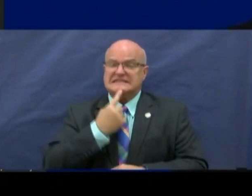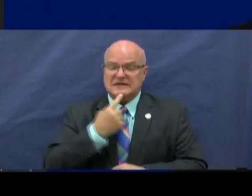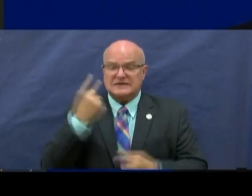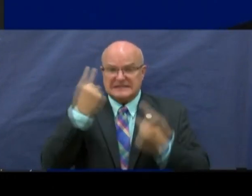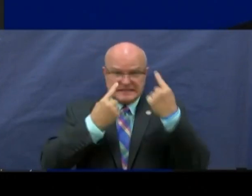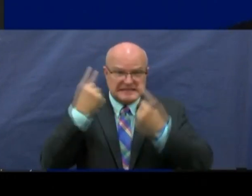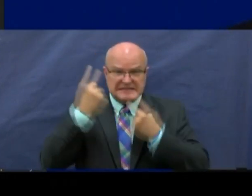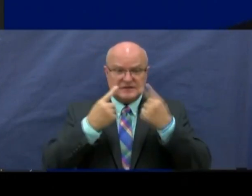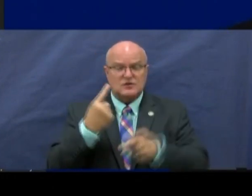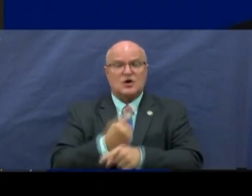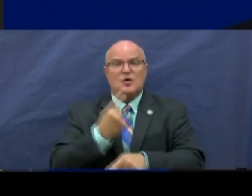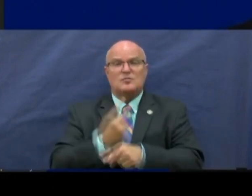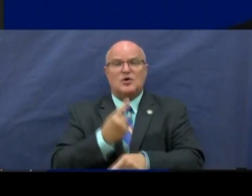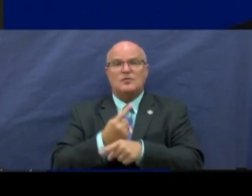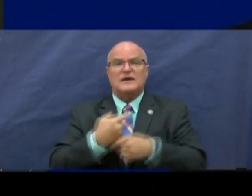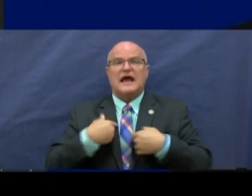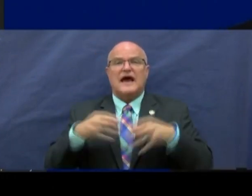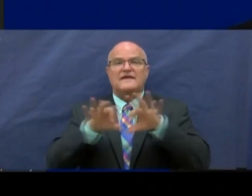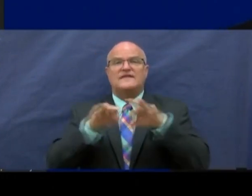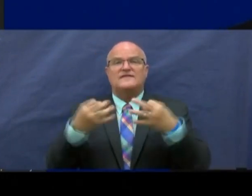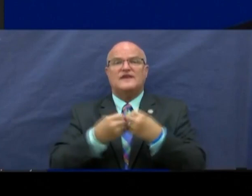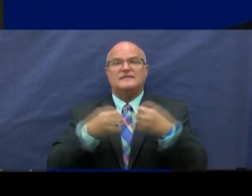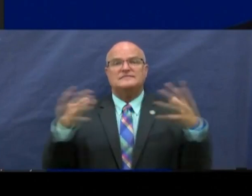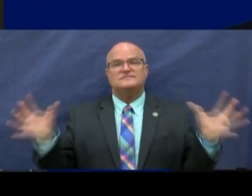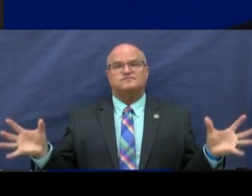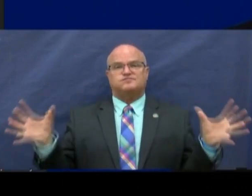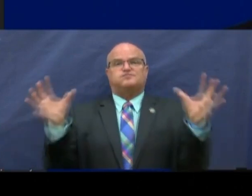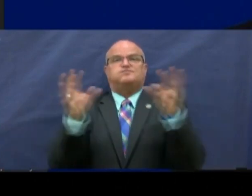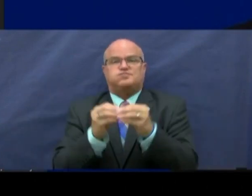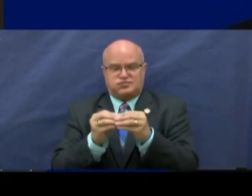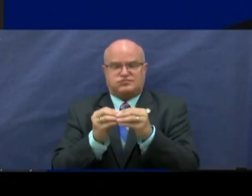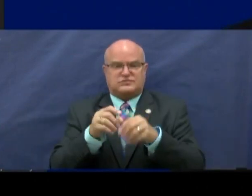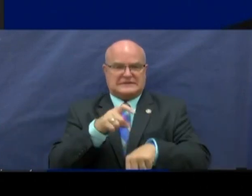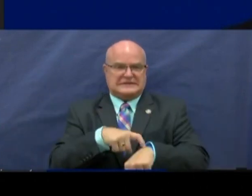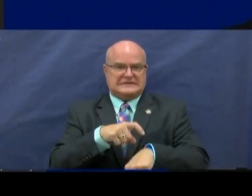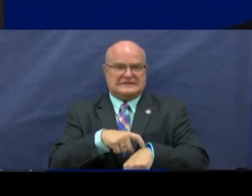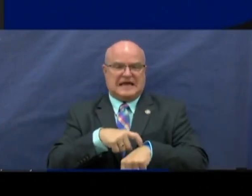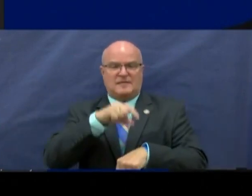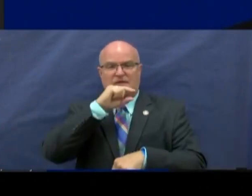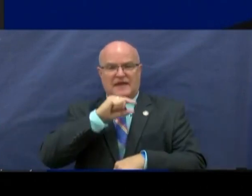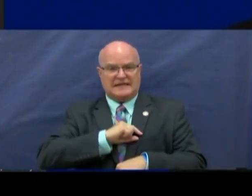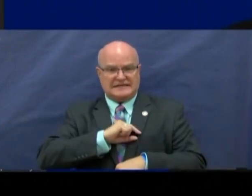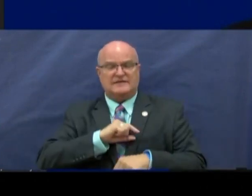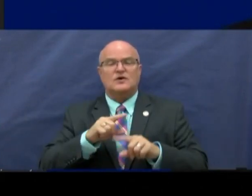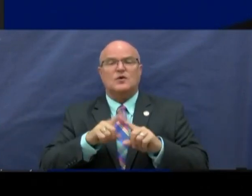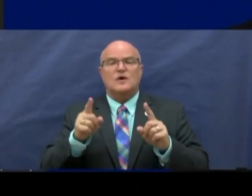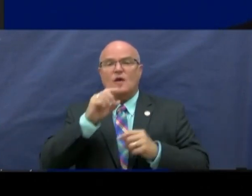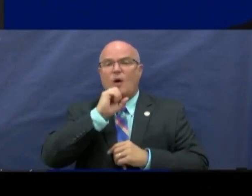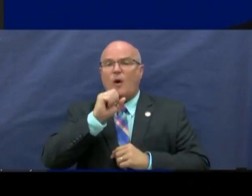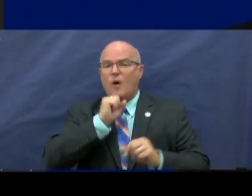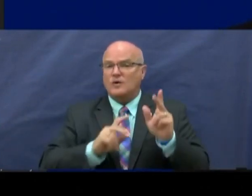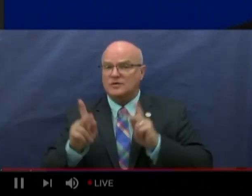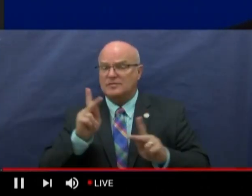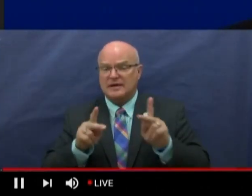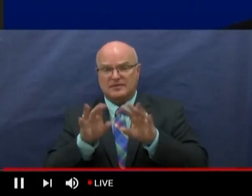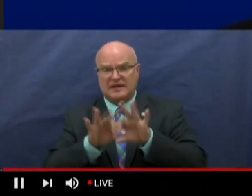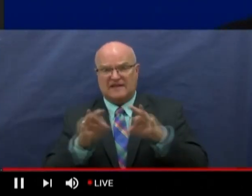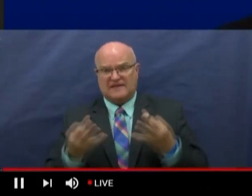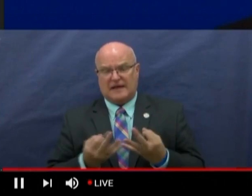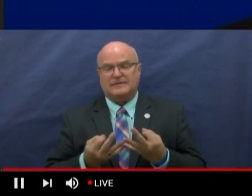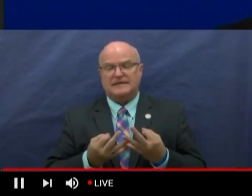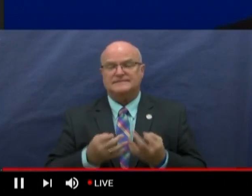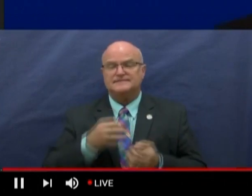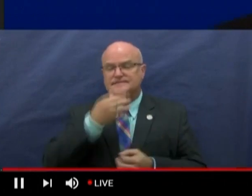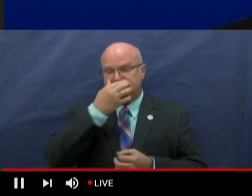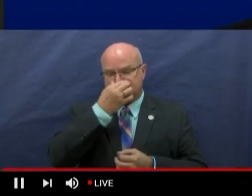it is appropriate to bring our families together during this time, especially with regard to the older individuals in our family.